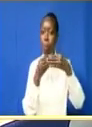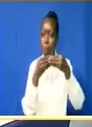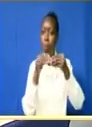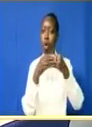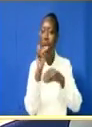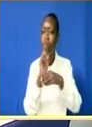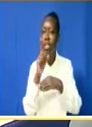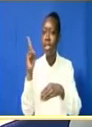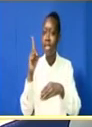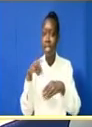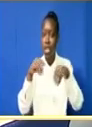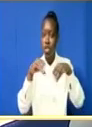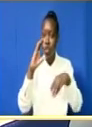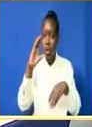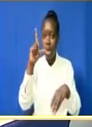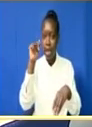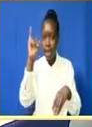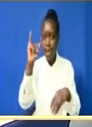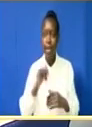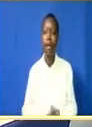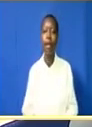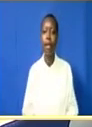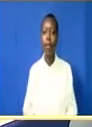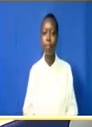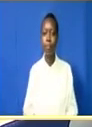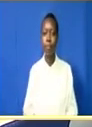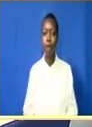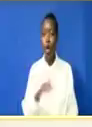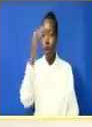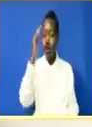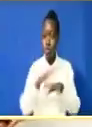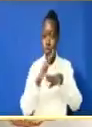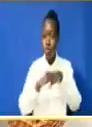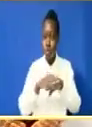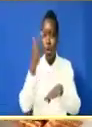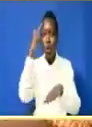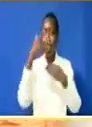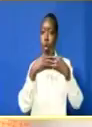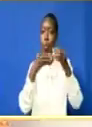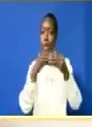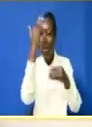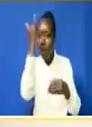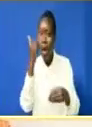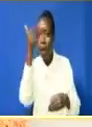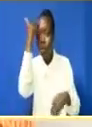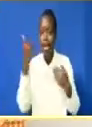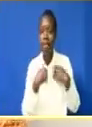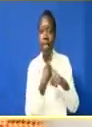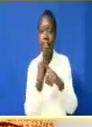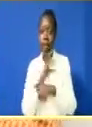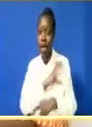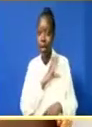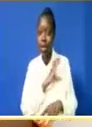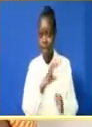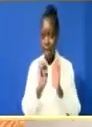Why is that soil good for modeling? It has different characteristics, or it has several characteristics. Okay. For